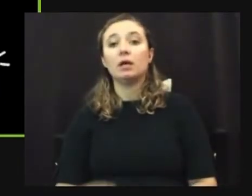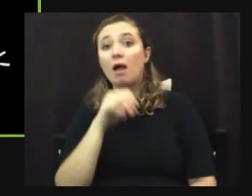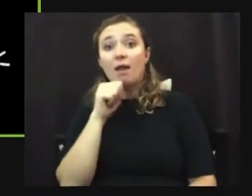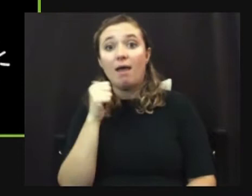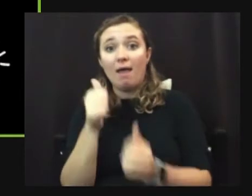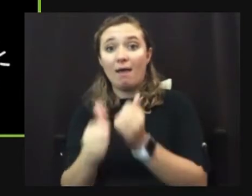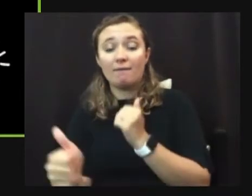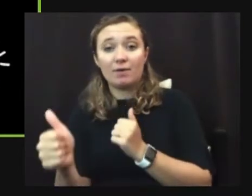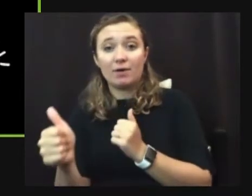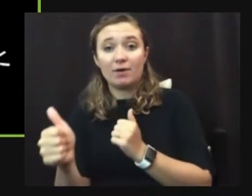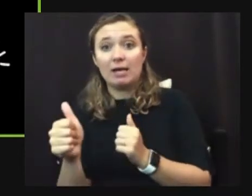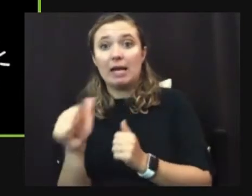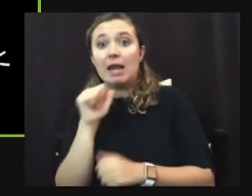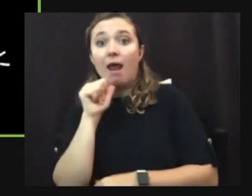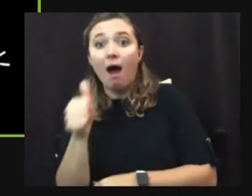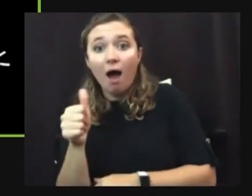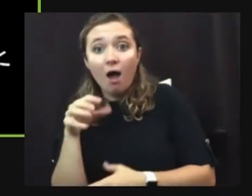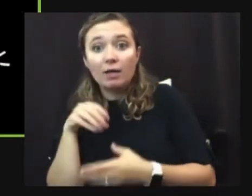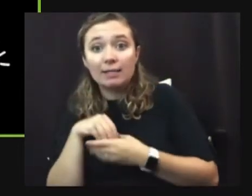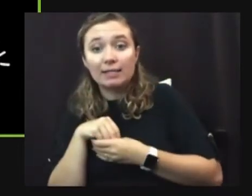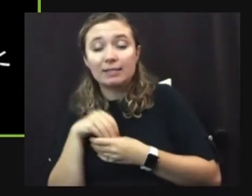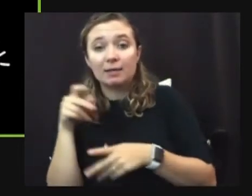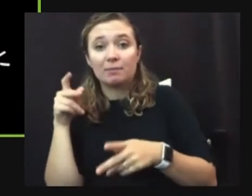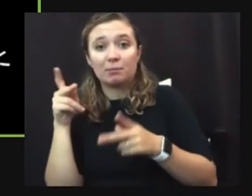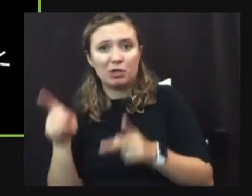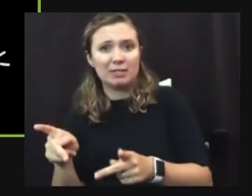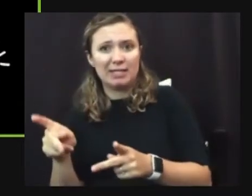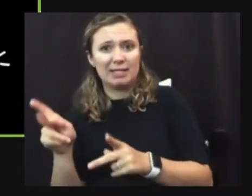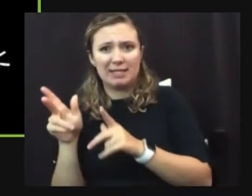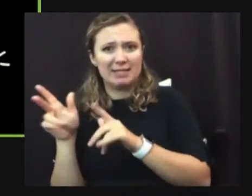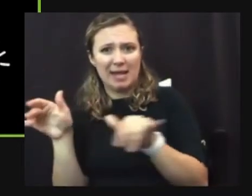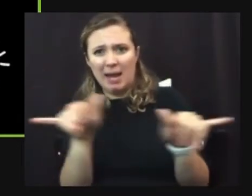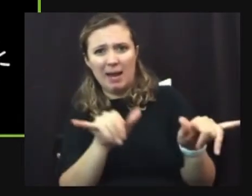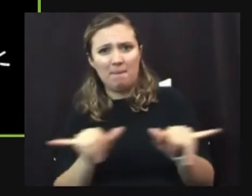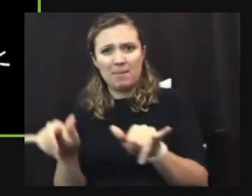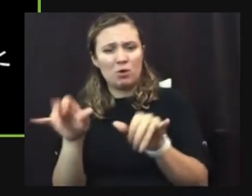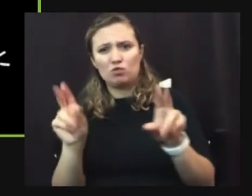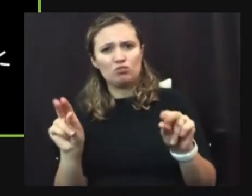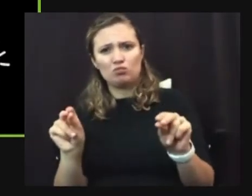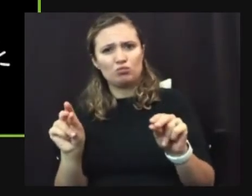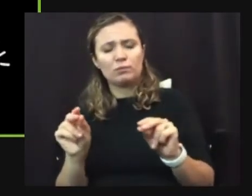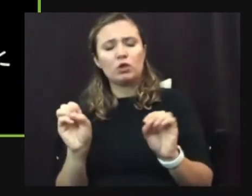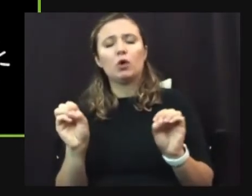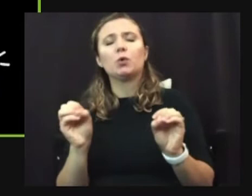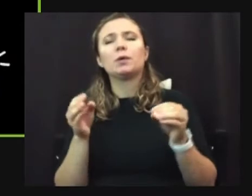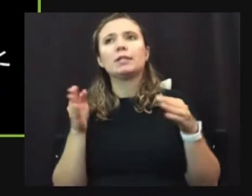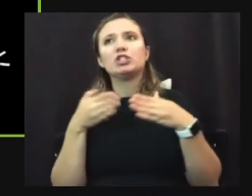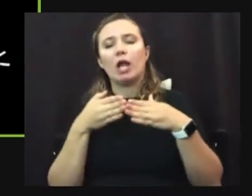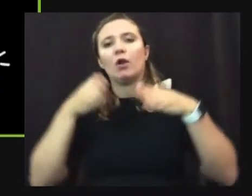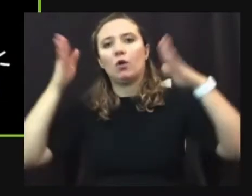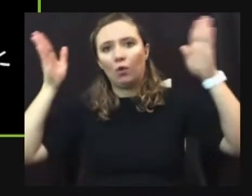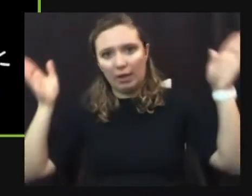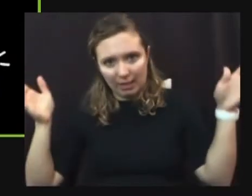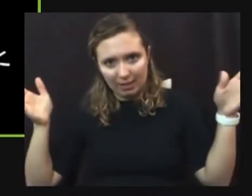is not going to be the same either, and so please just know that these are generalizations.